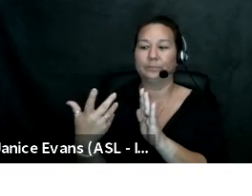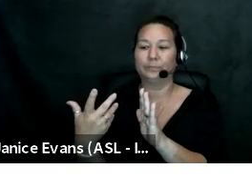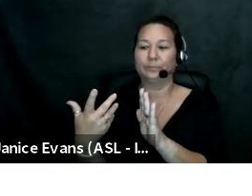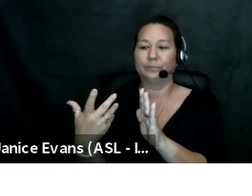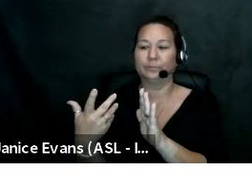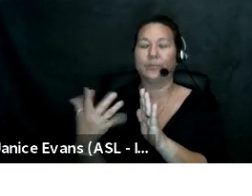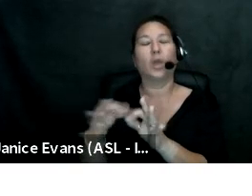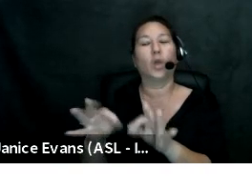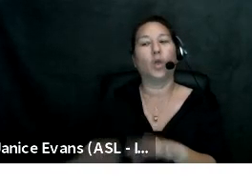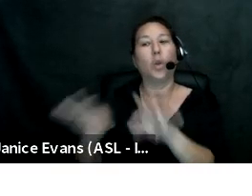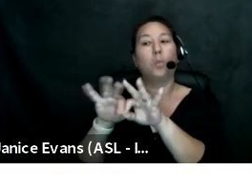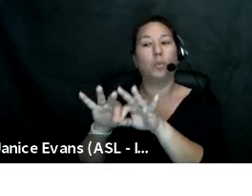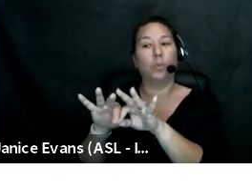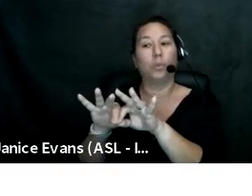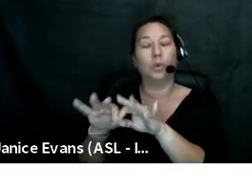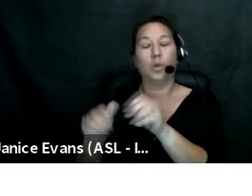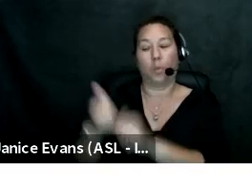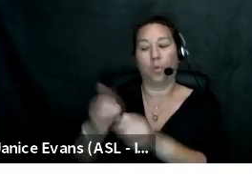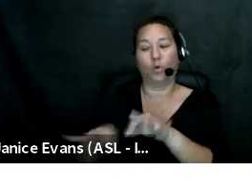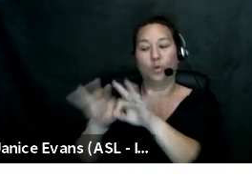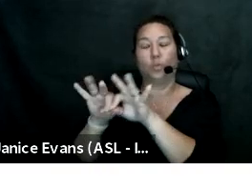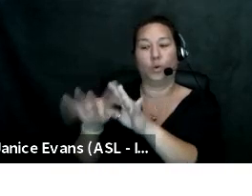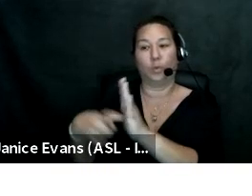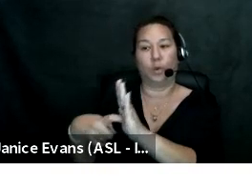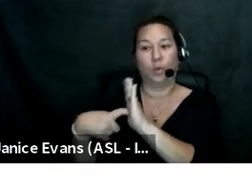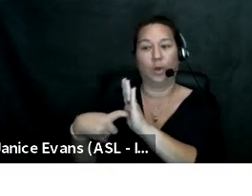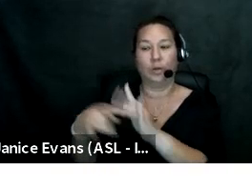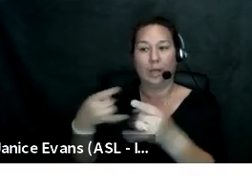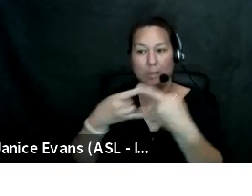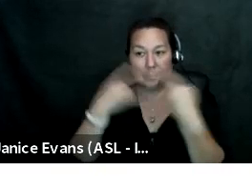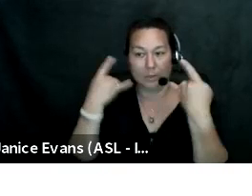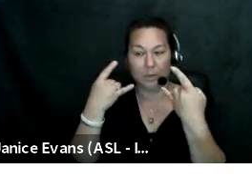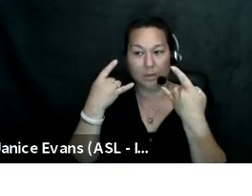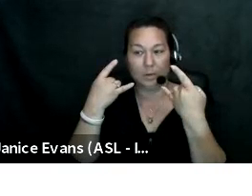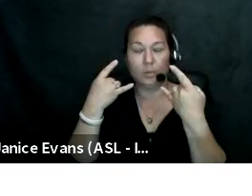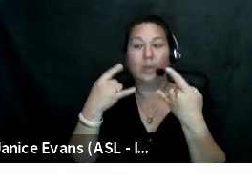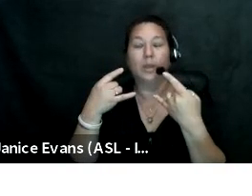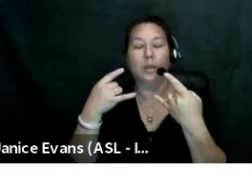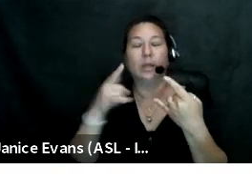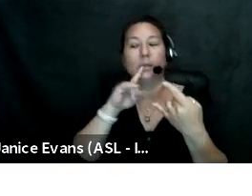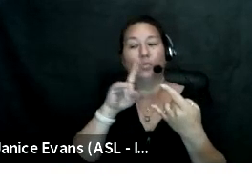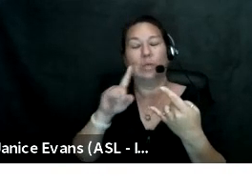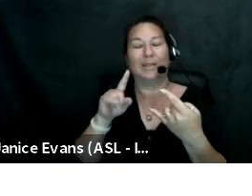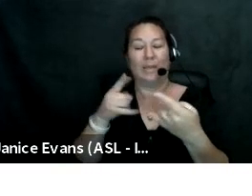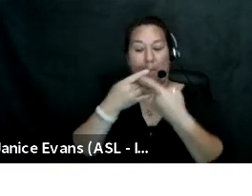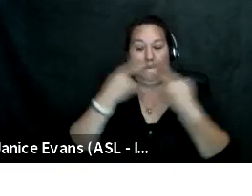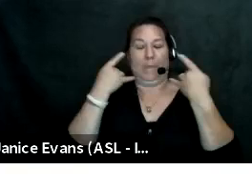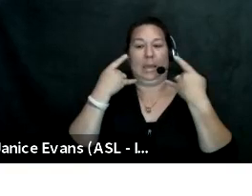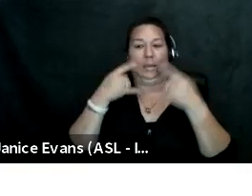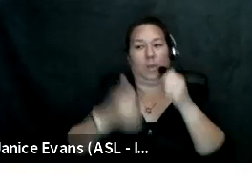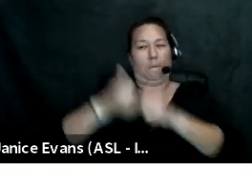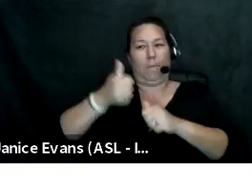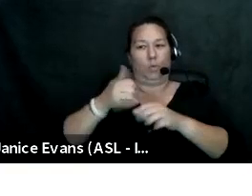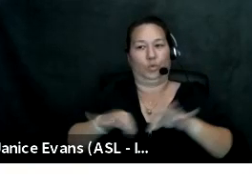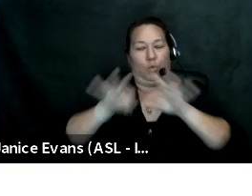the most important requirement is the mask requirement for those who are not vaccinated. So that's really going to be the most important